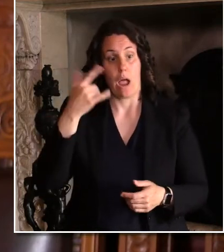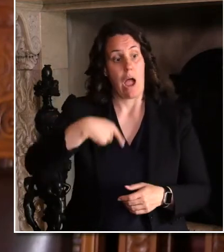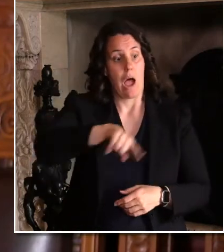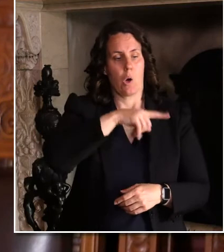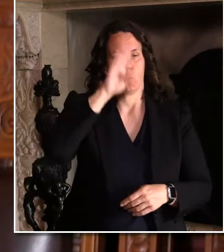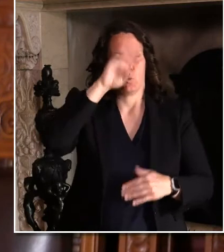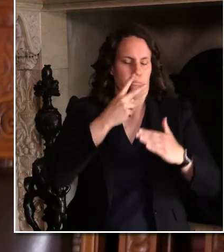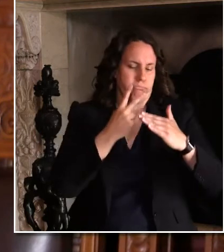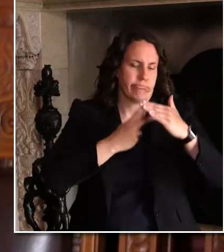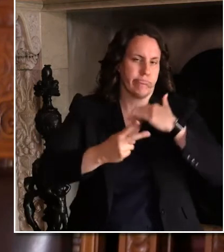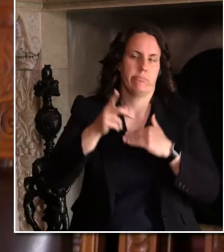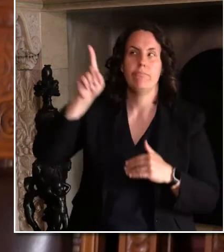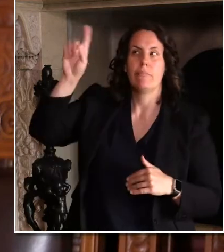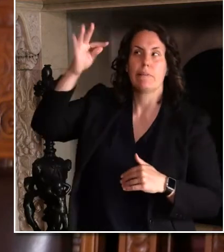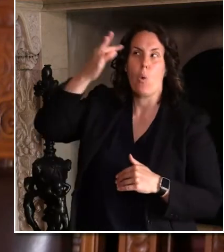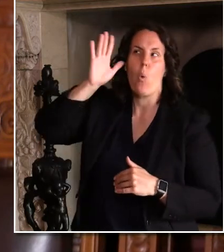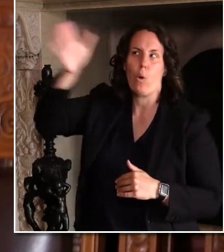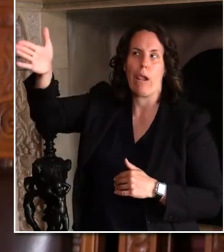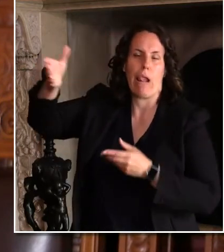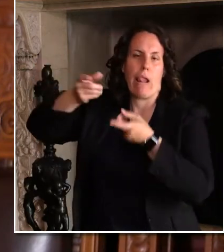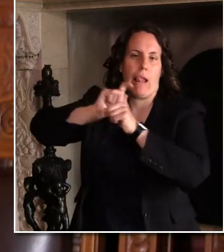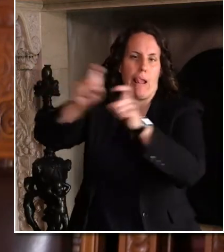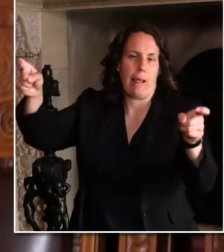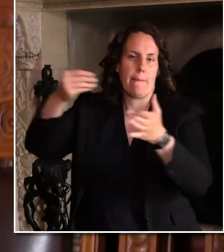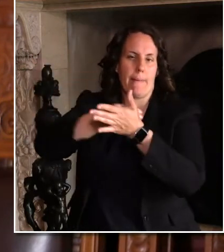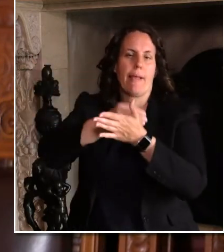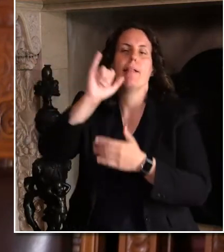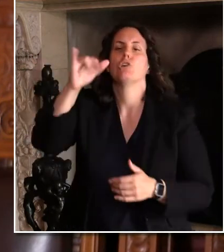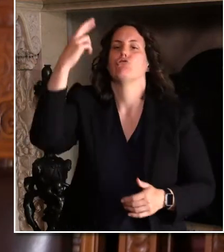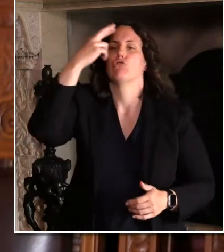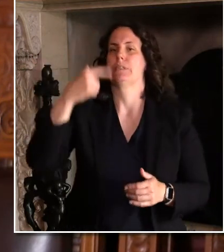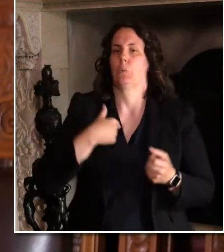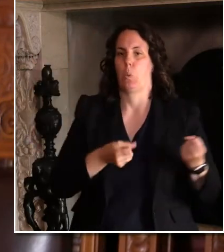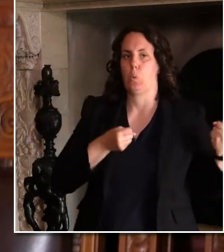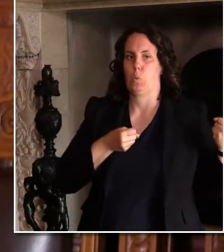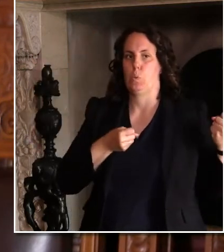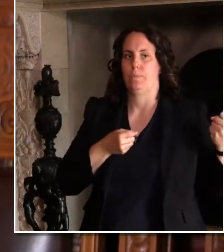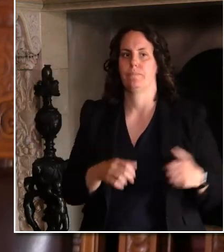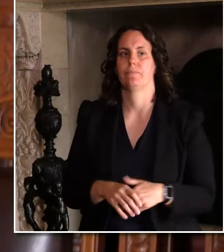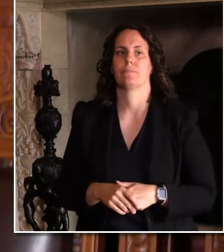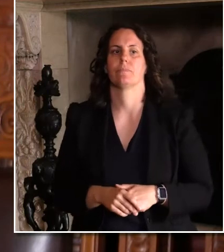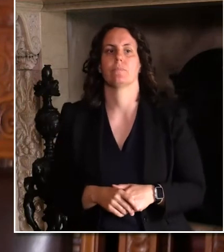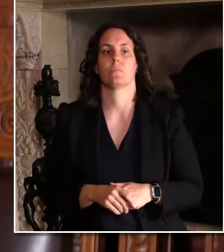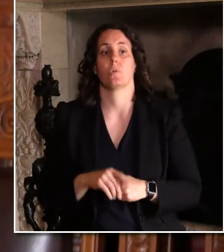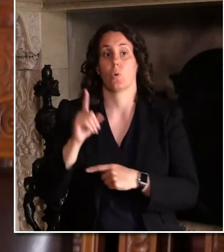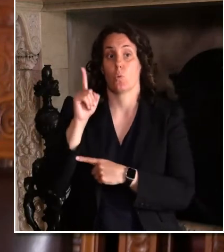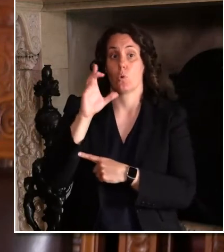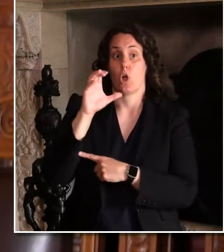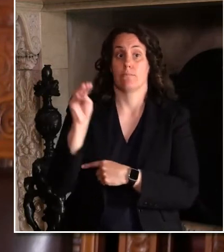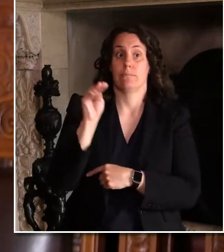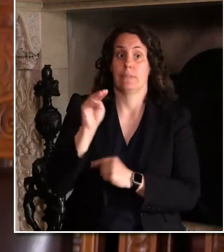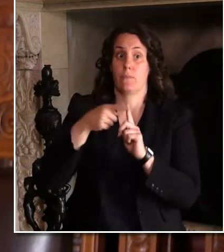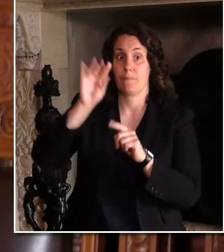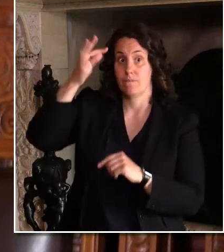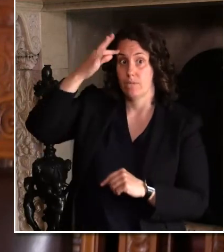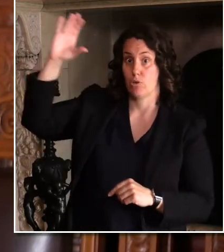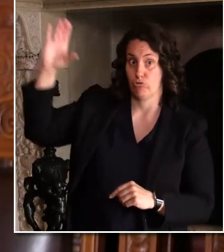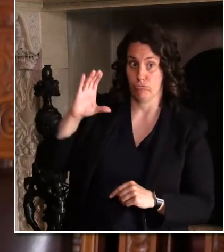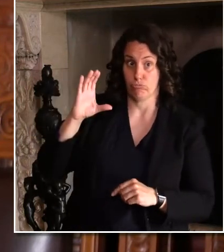million, that's from the CARES Act funding passed by Congress. And if there is any state funding, it'll have to come from